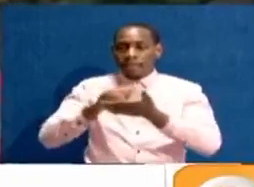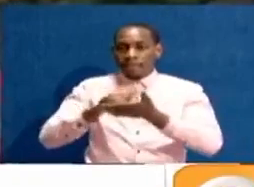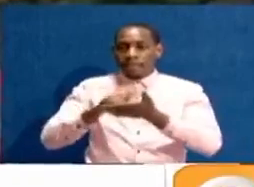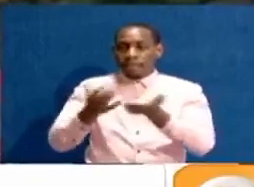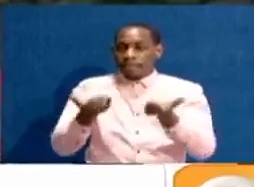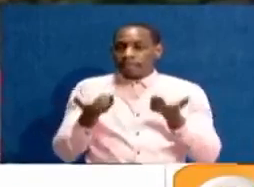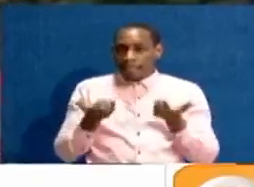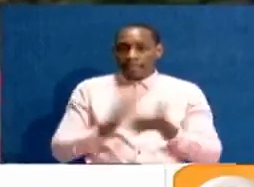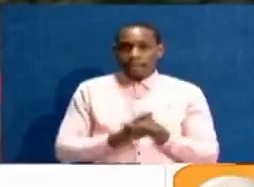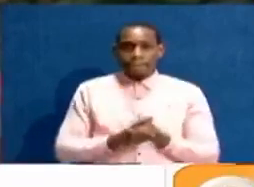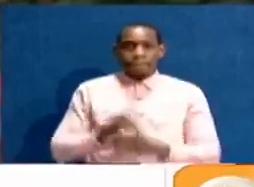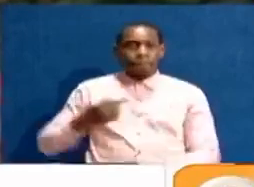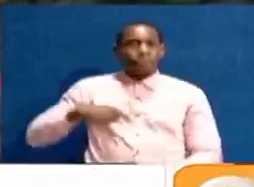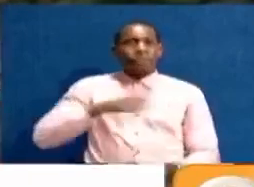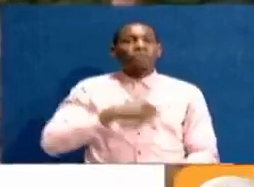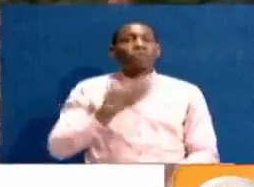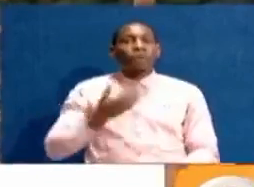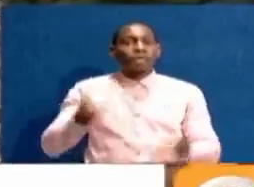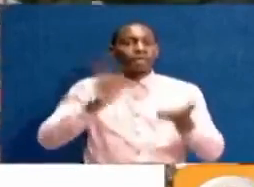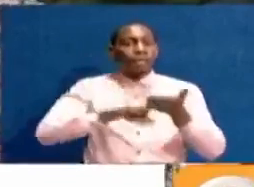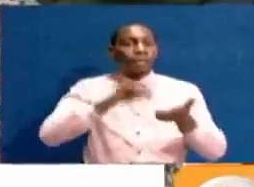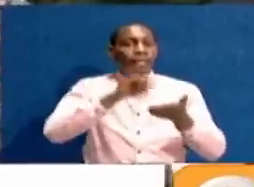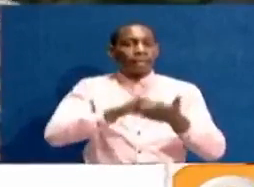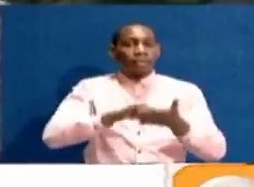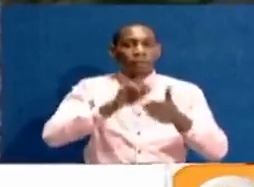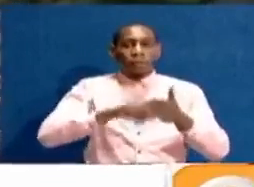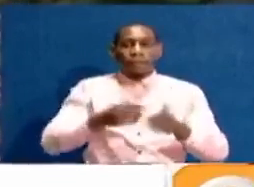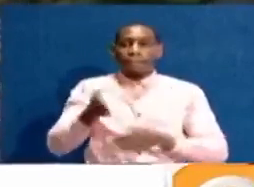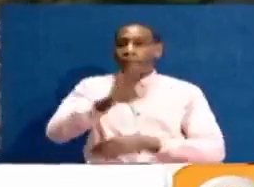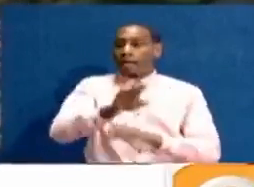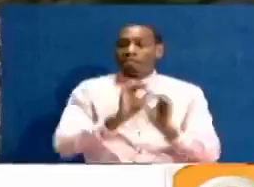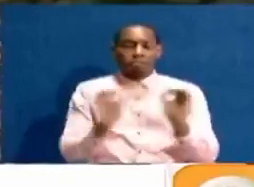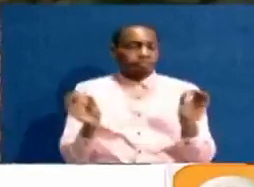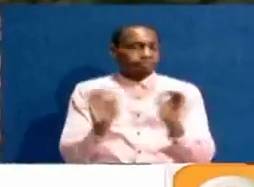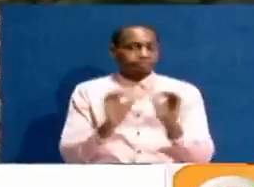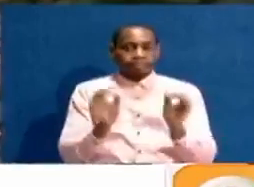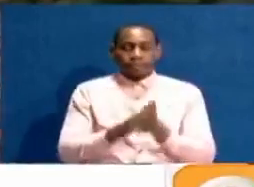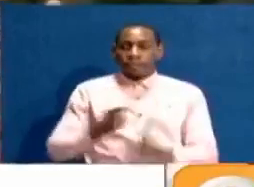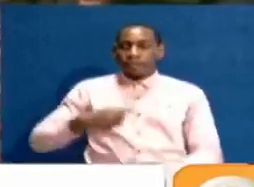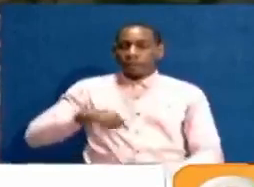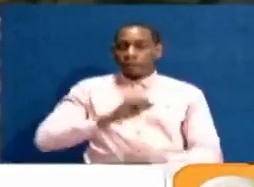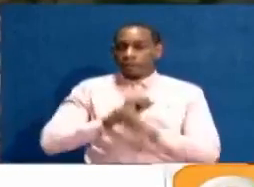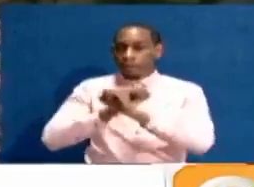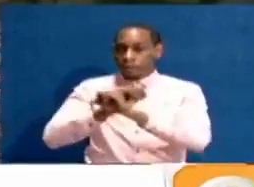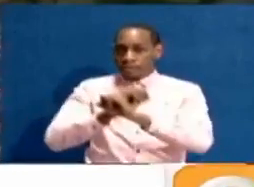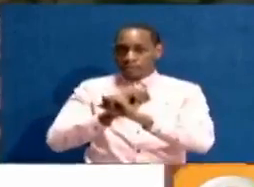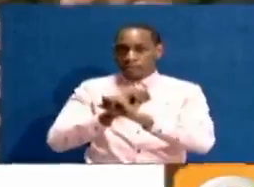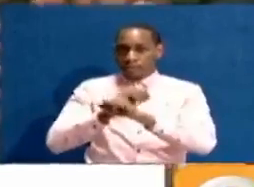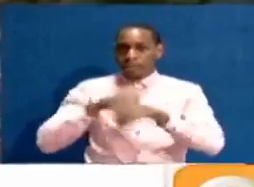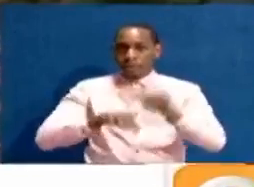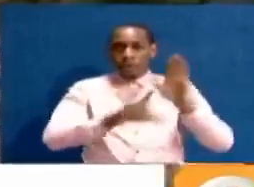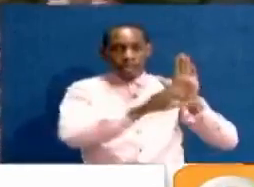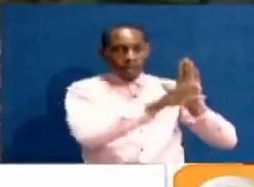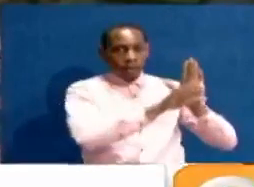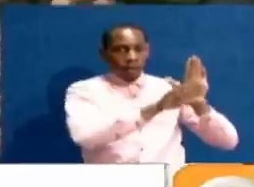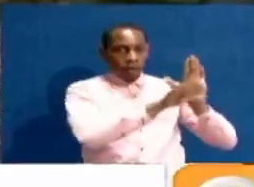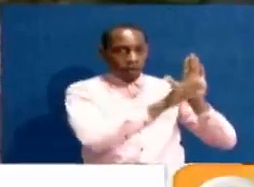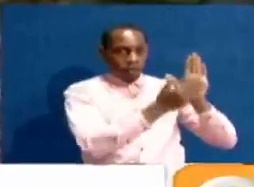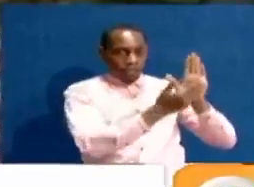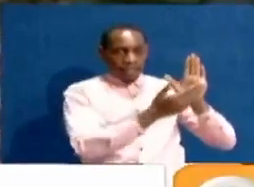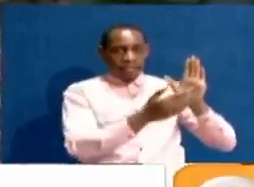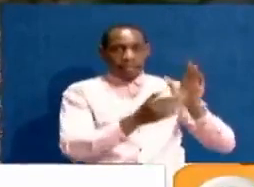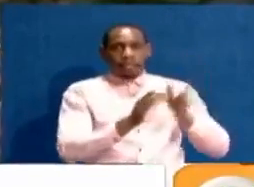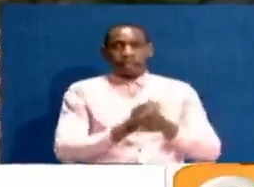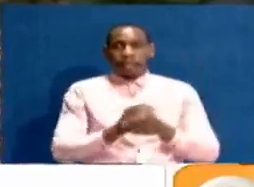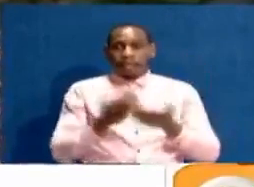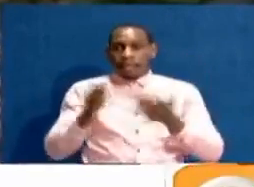is required, we want to repeat that we shall not go back. We are protected by the law, and the law and order of